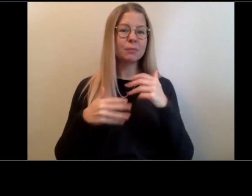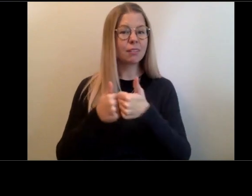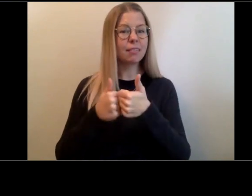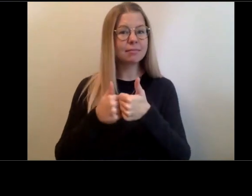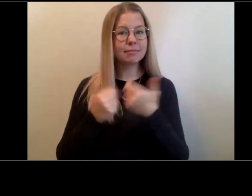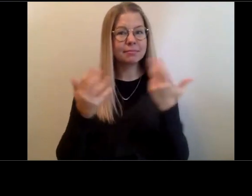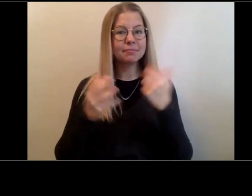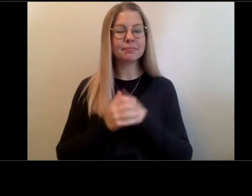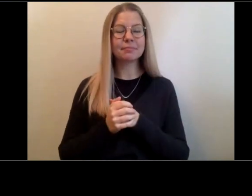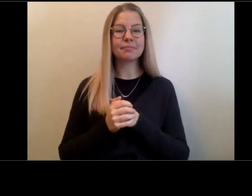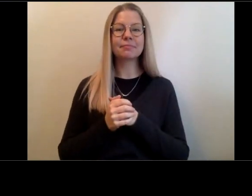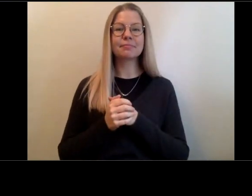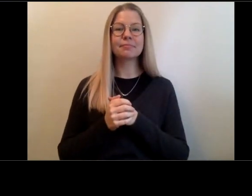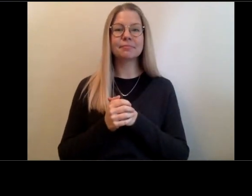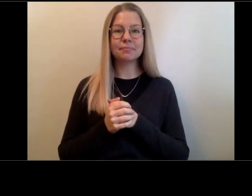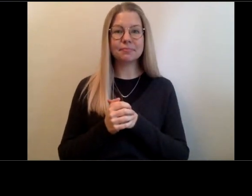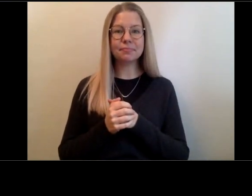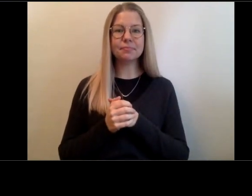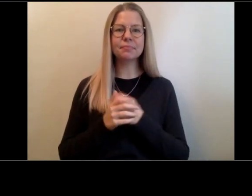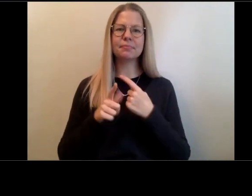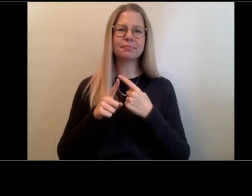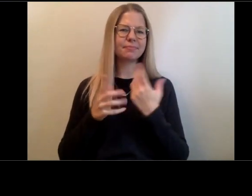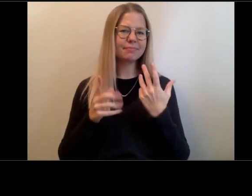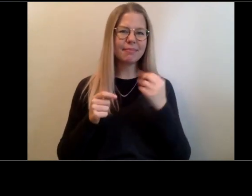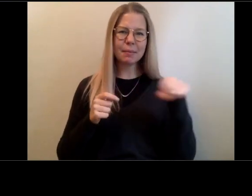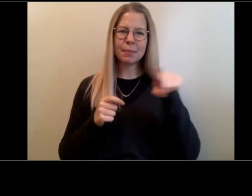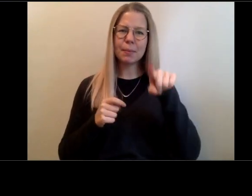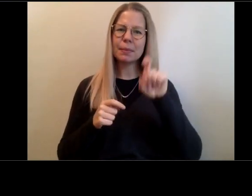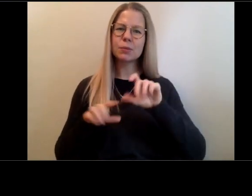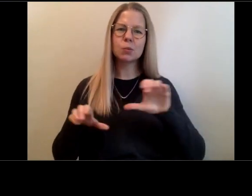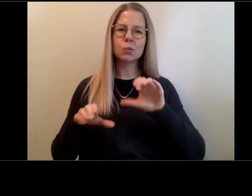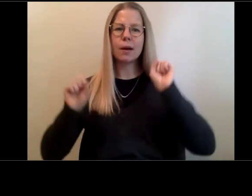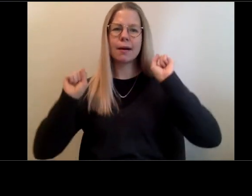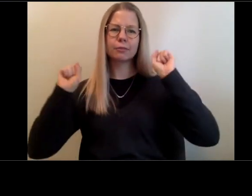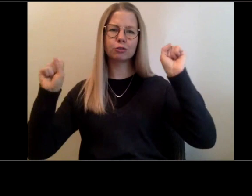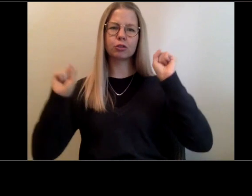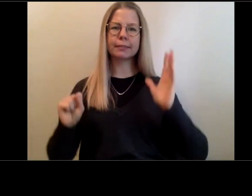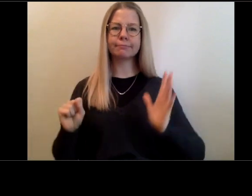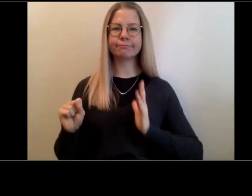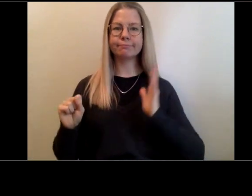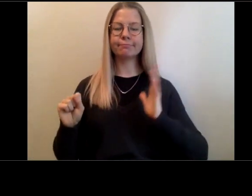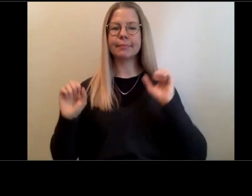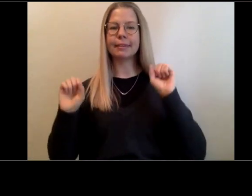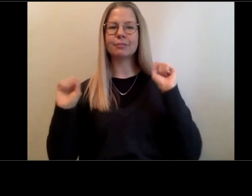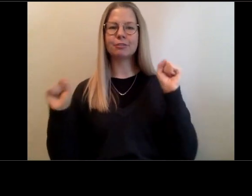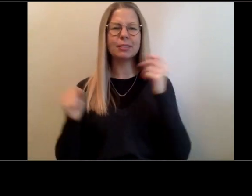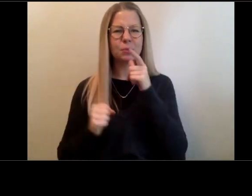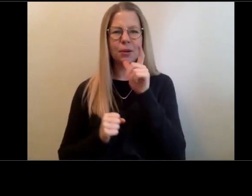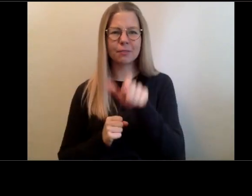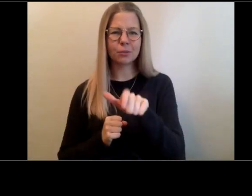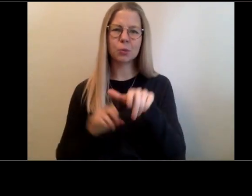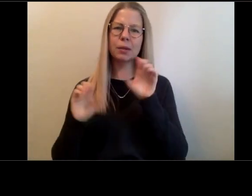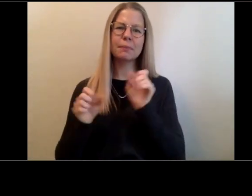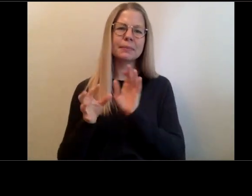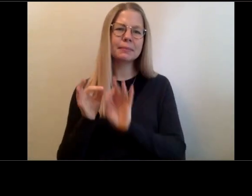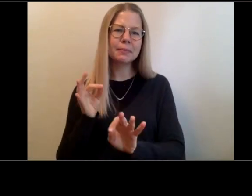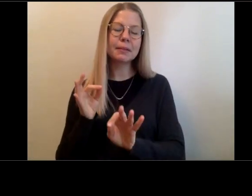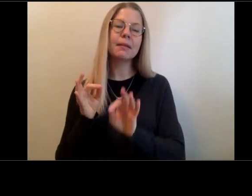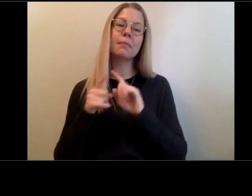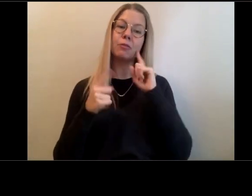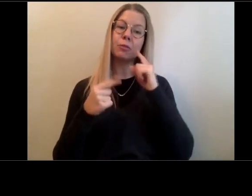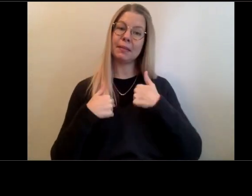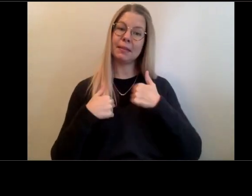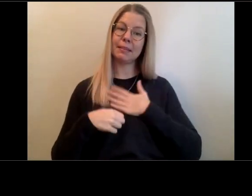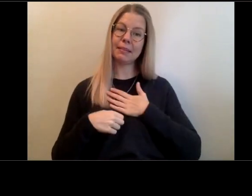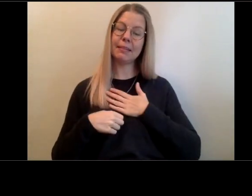don't think it has to be something fancy. But for me, doing it with somebody is much more effective than trying